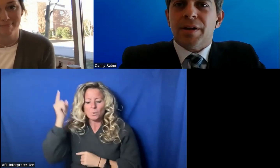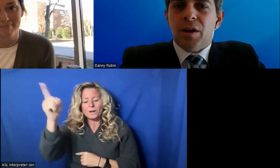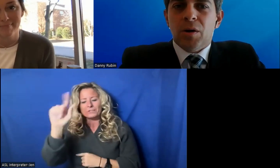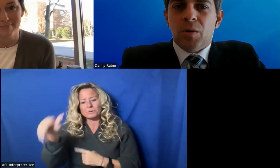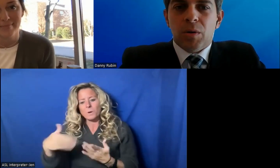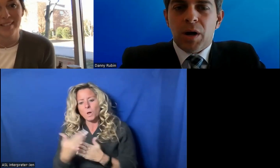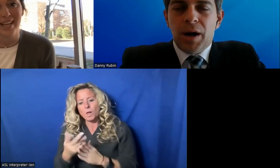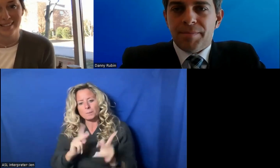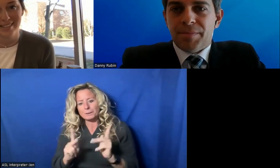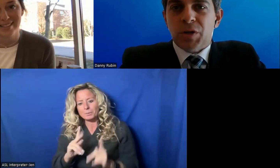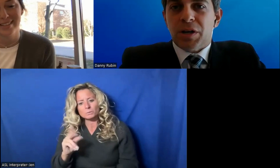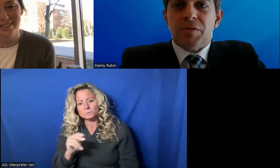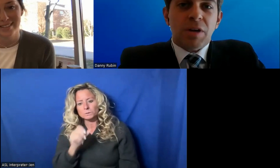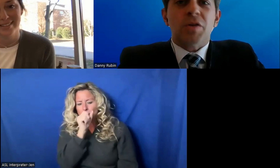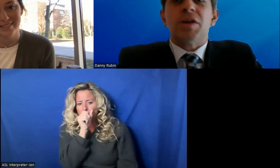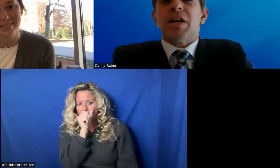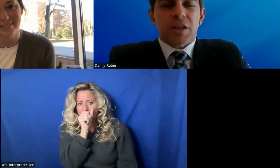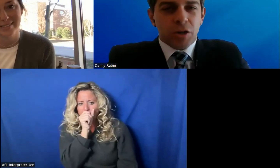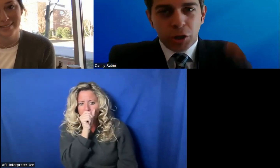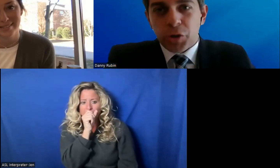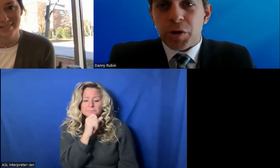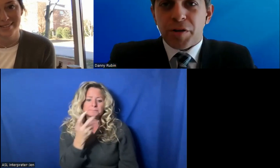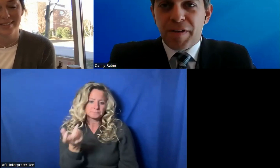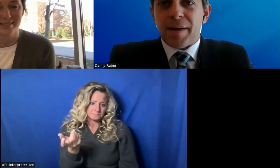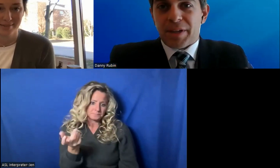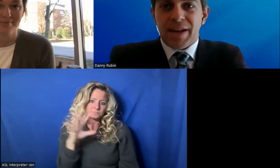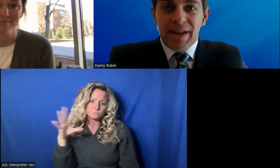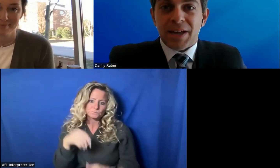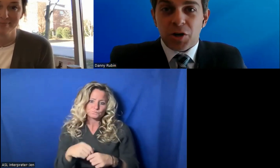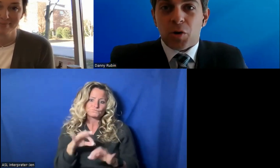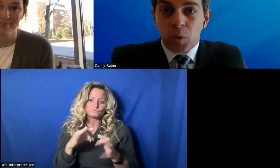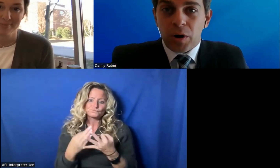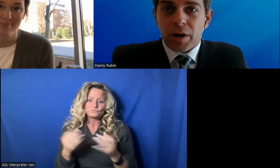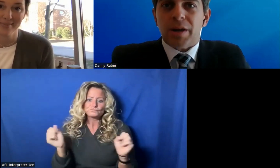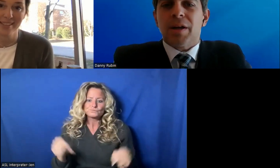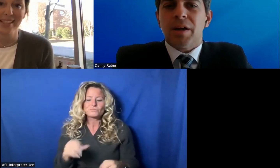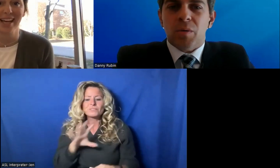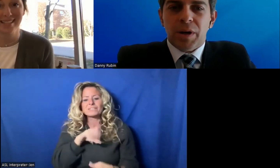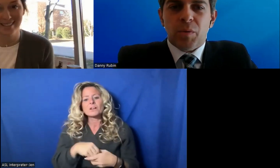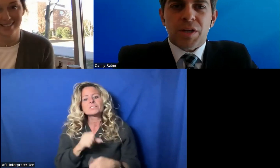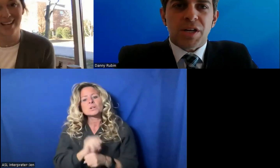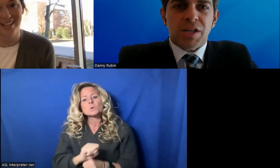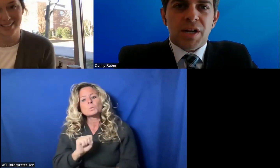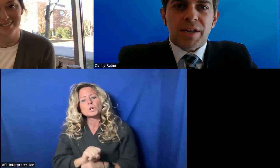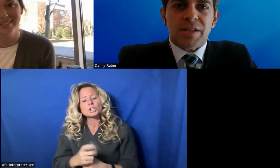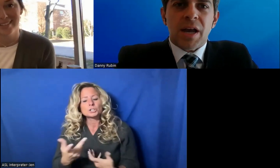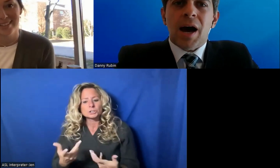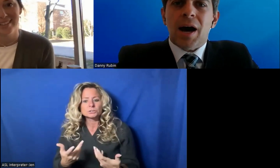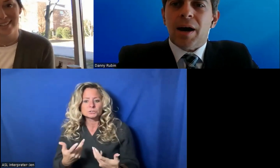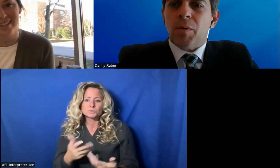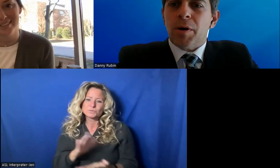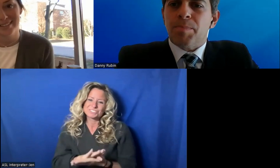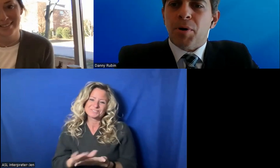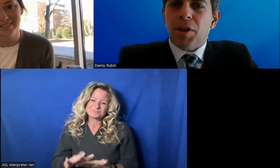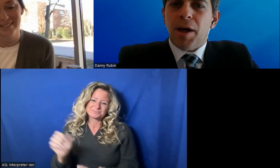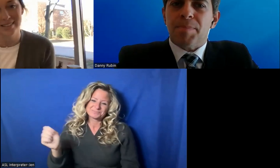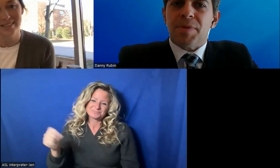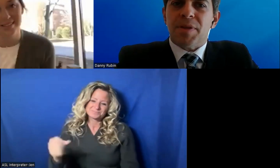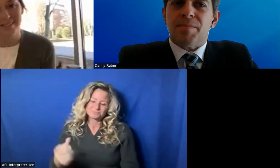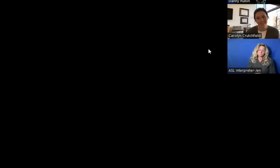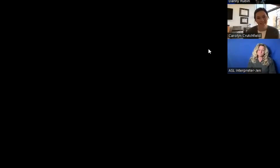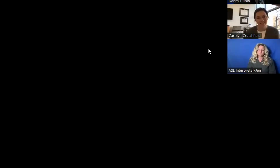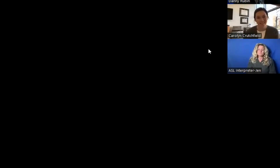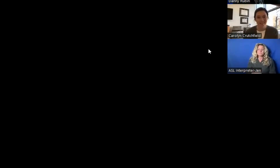everyone. Yes. You can include your family in your work, Yes. which is nice. Yeah. I want to pull